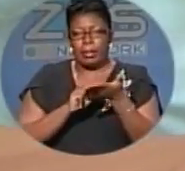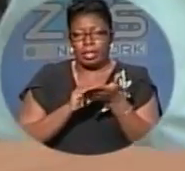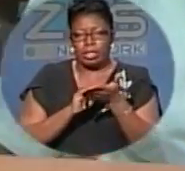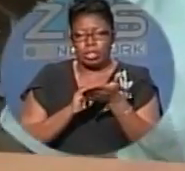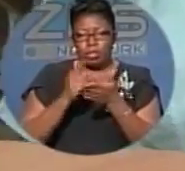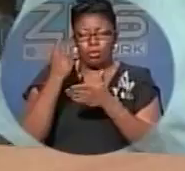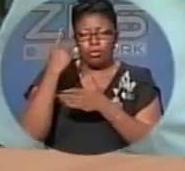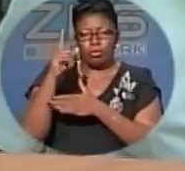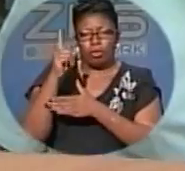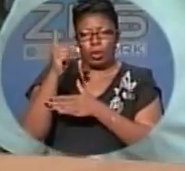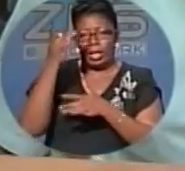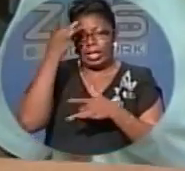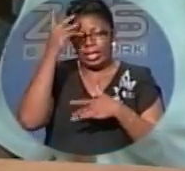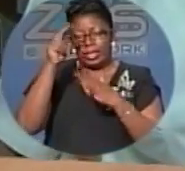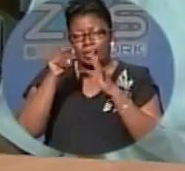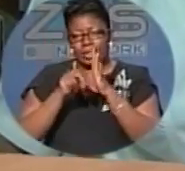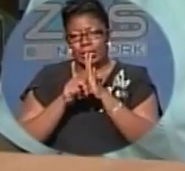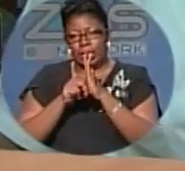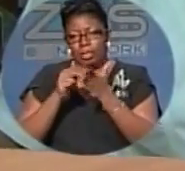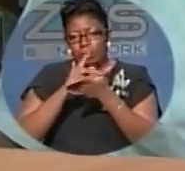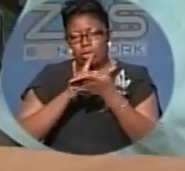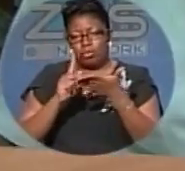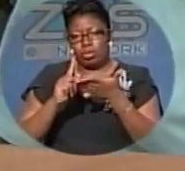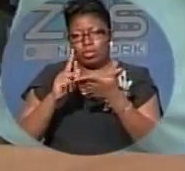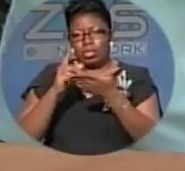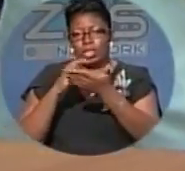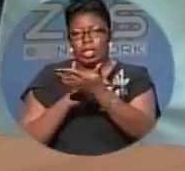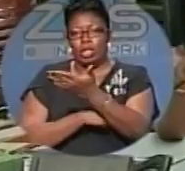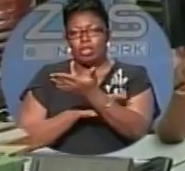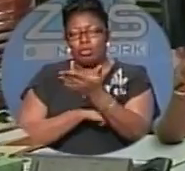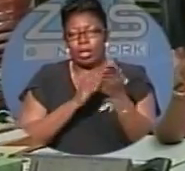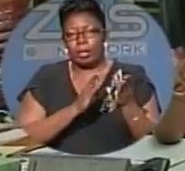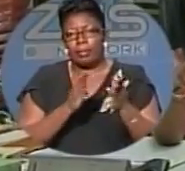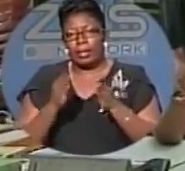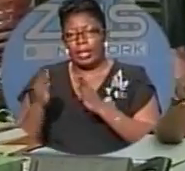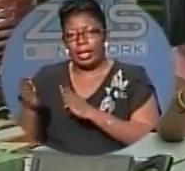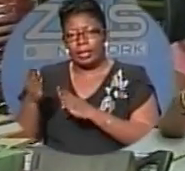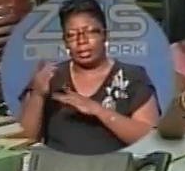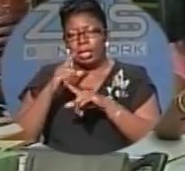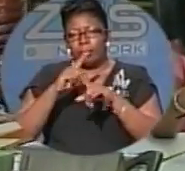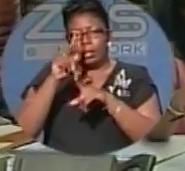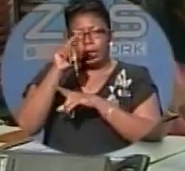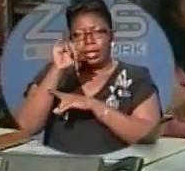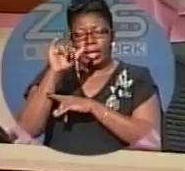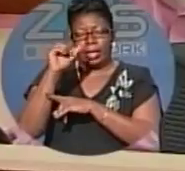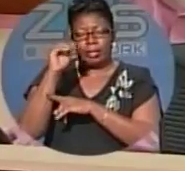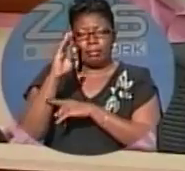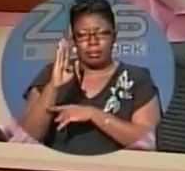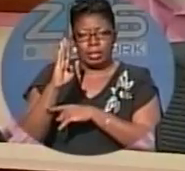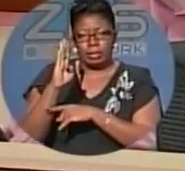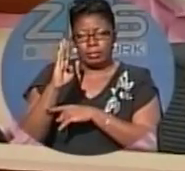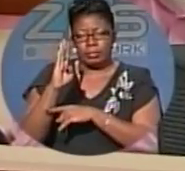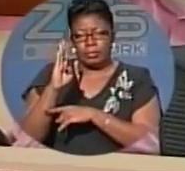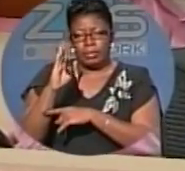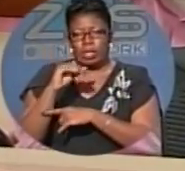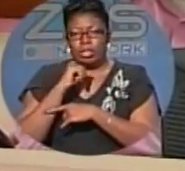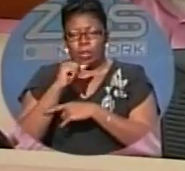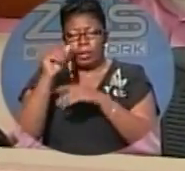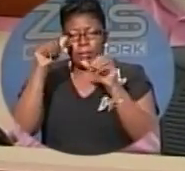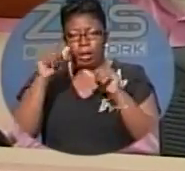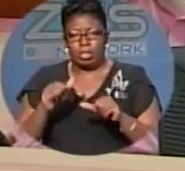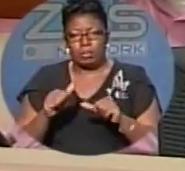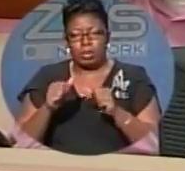for chronic ailments under the prescription drug plan. But NIB's accomplishments could not have been possible